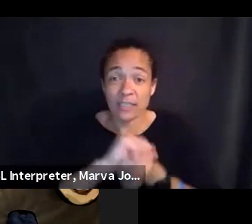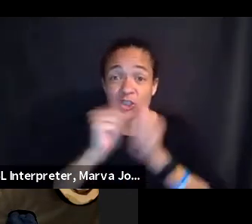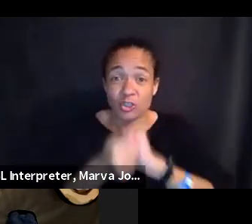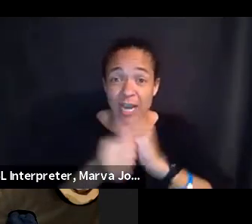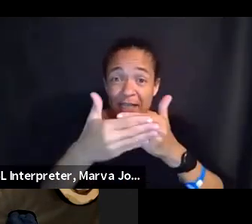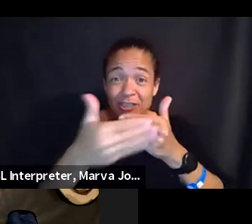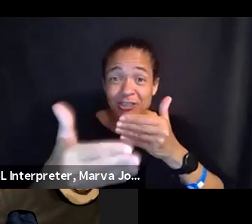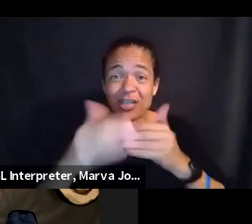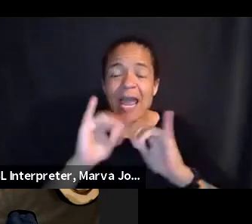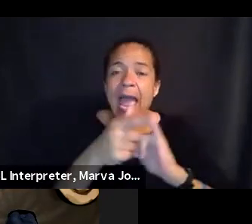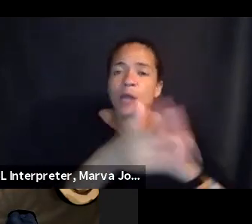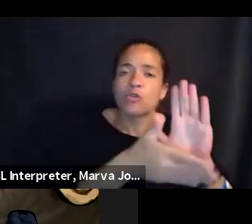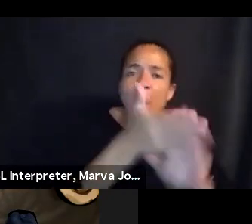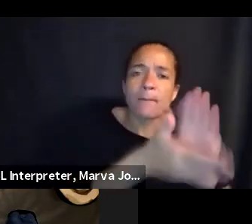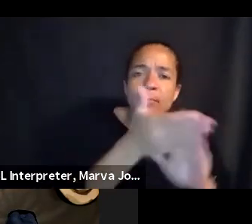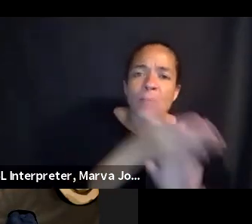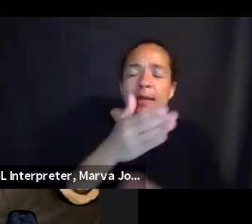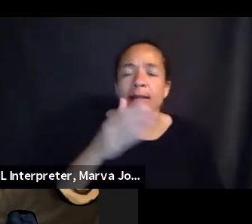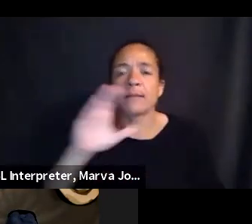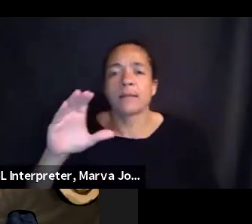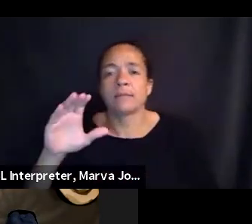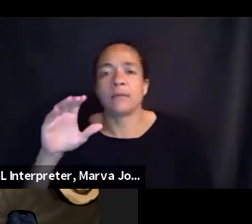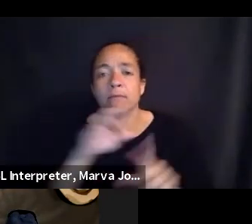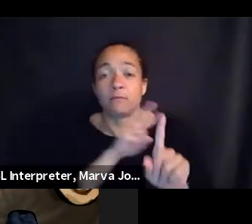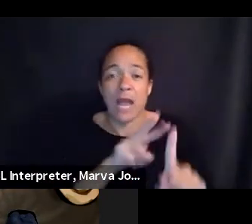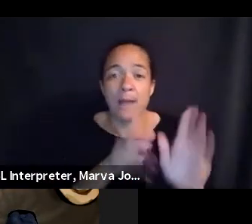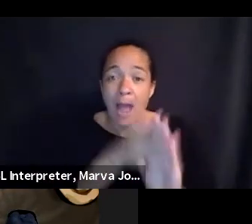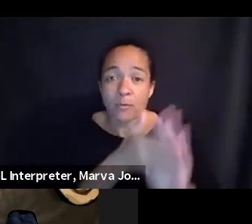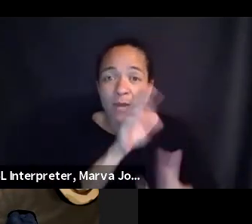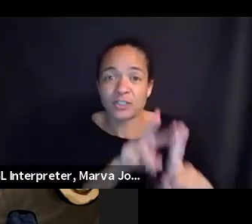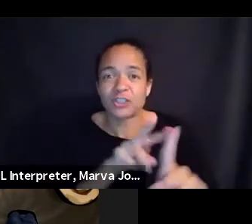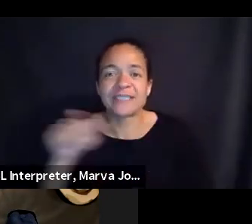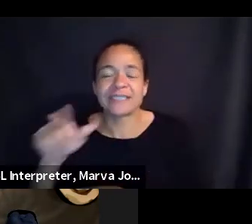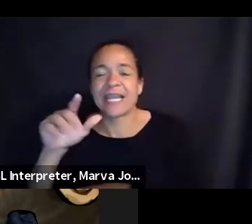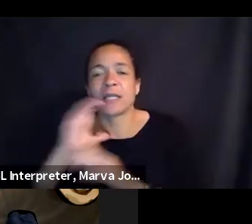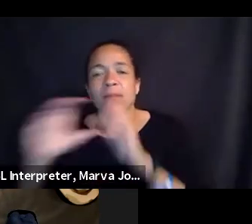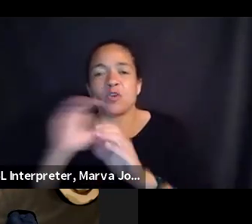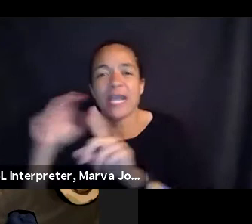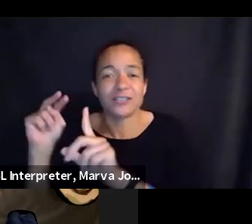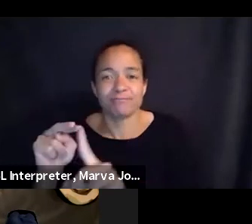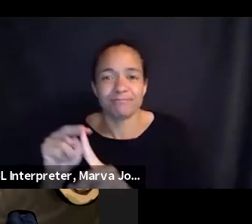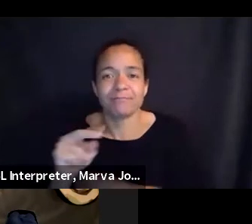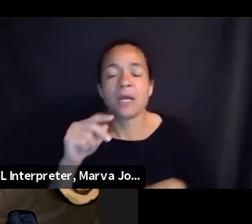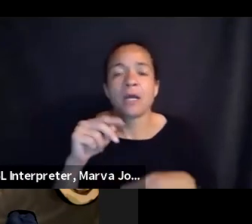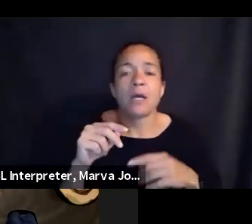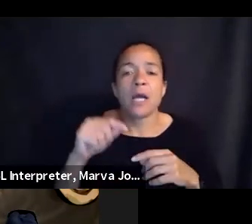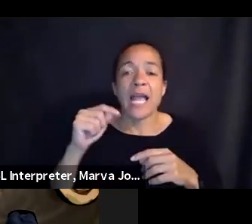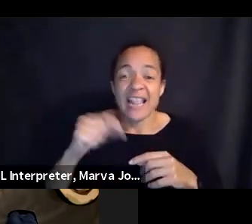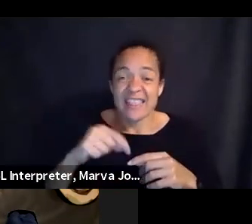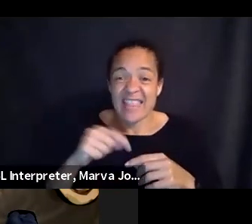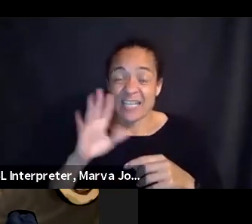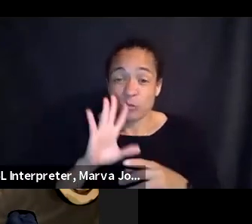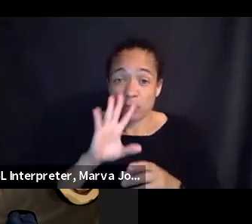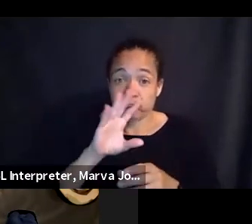on the program side and on the comm side looking into the future? Like, is this going to be a place that you'll look to as a place of learning and a place of